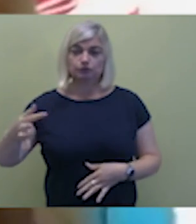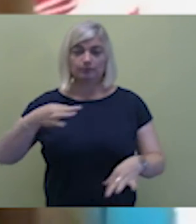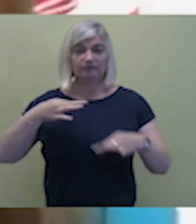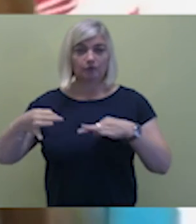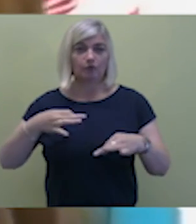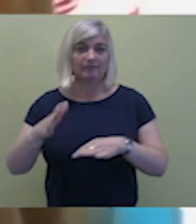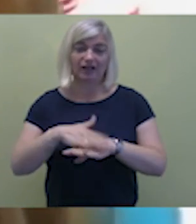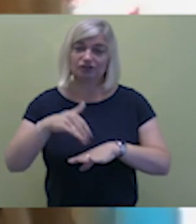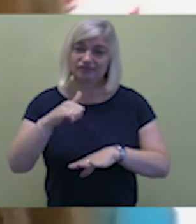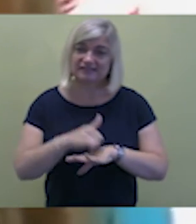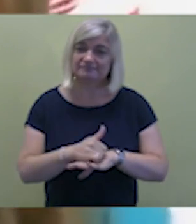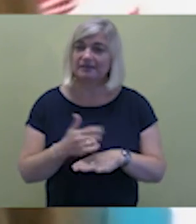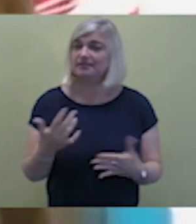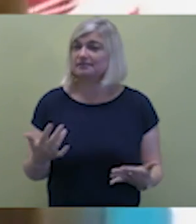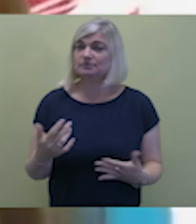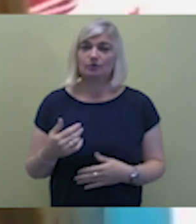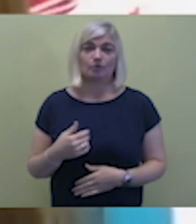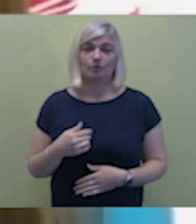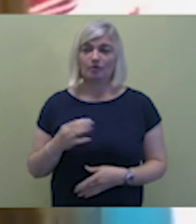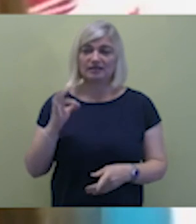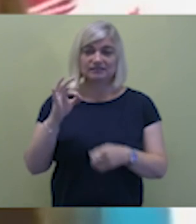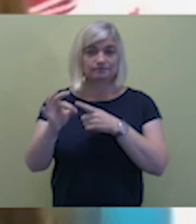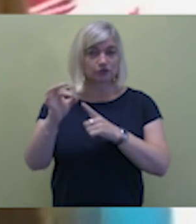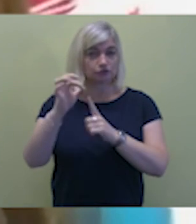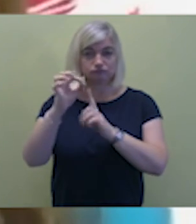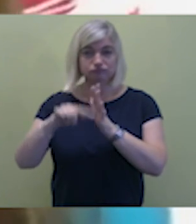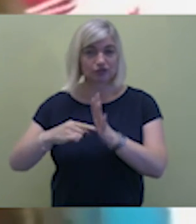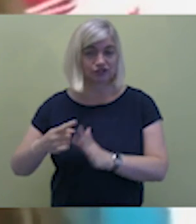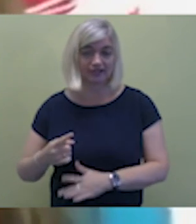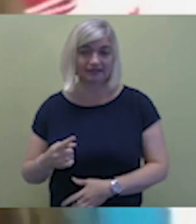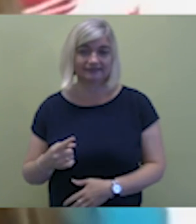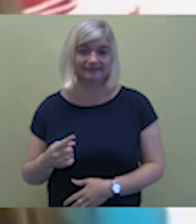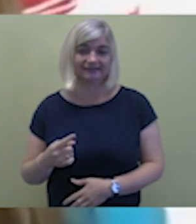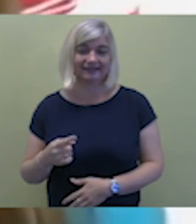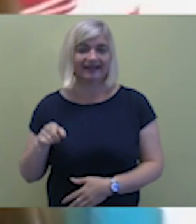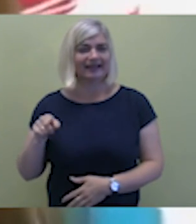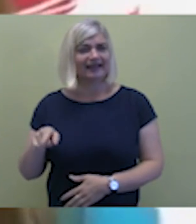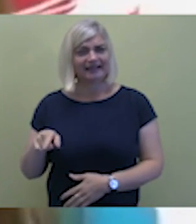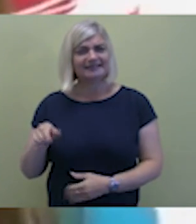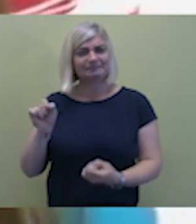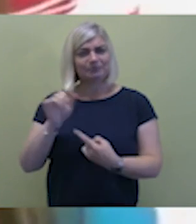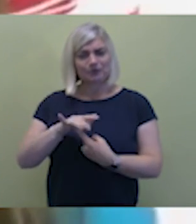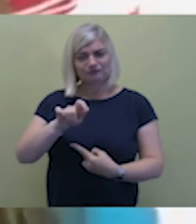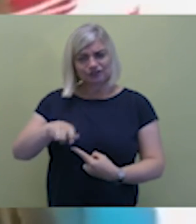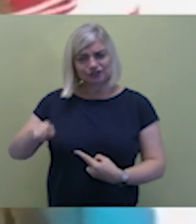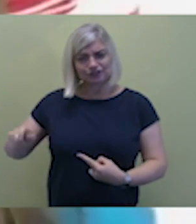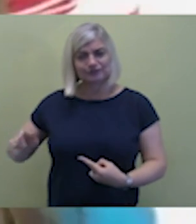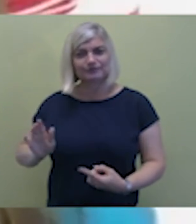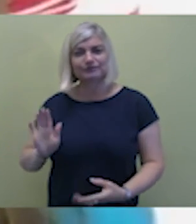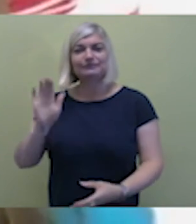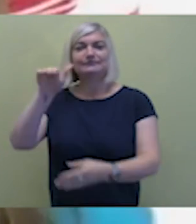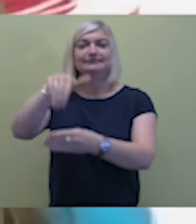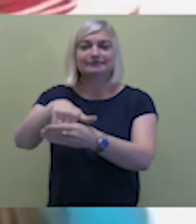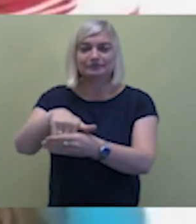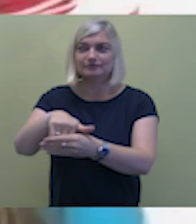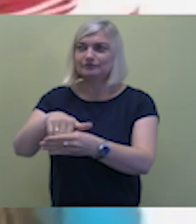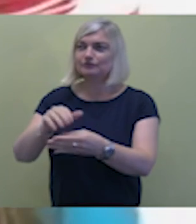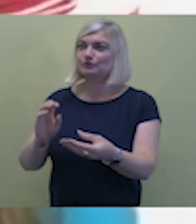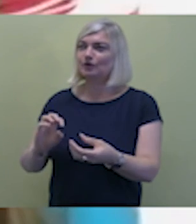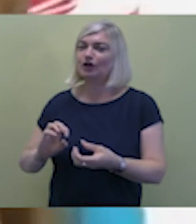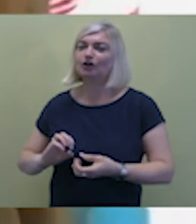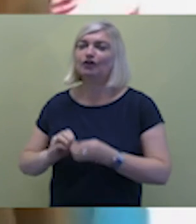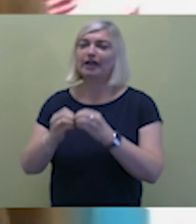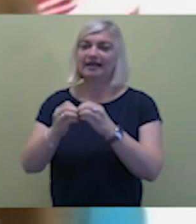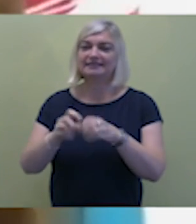project that they're working at the time, and that we can perform them there. It's great for the students to get that connection, to create something